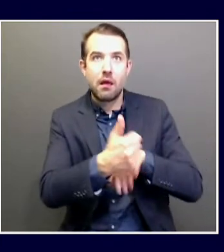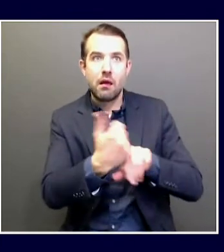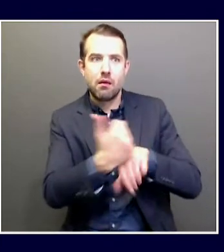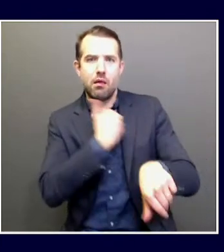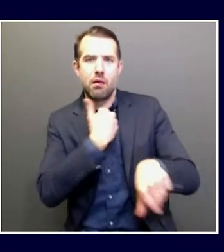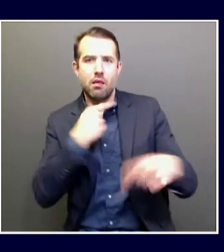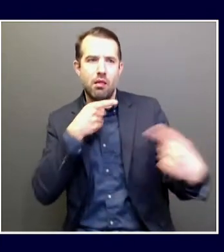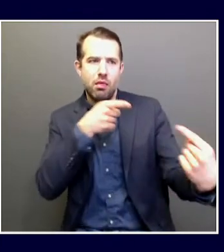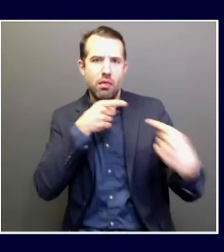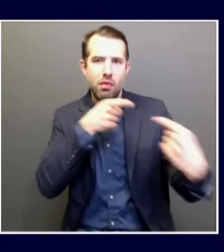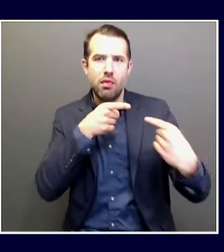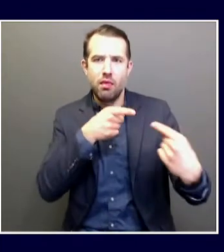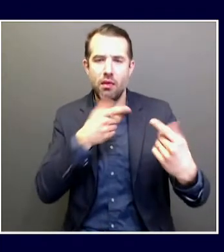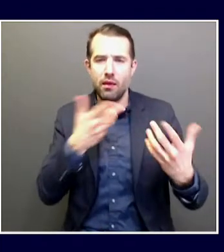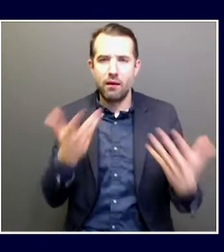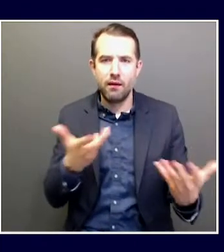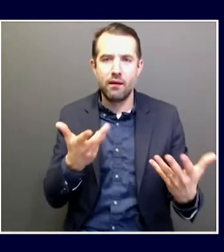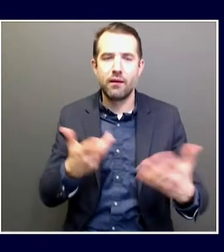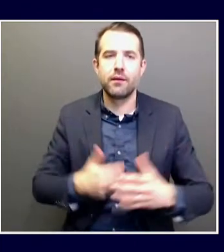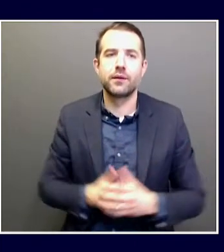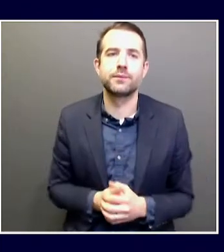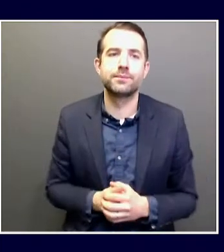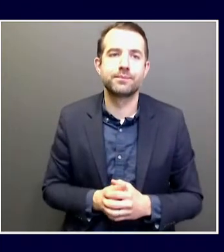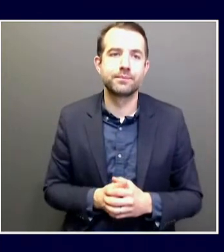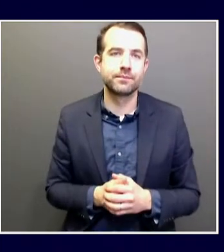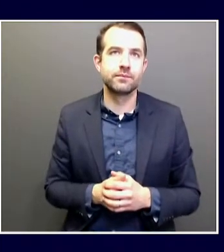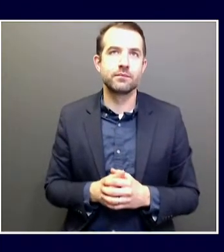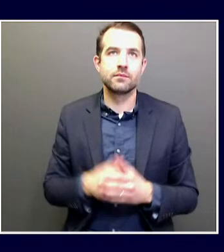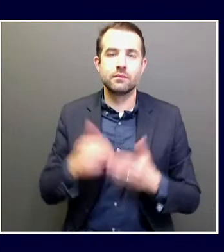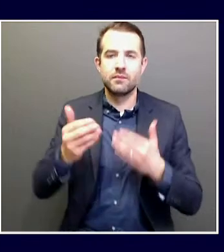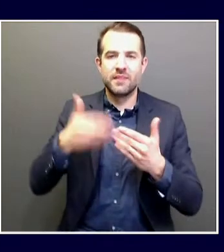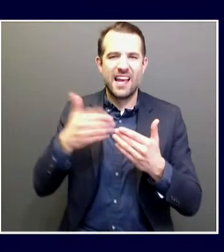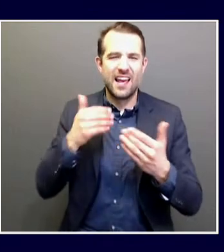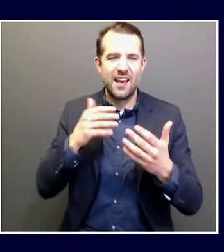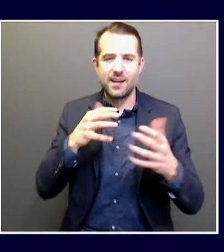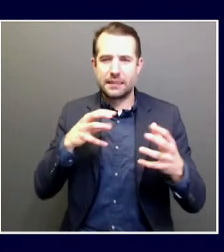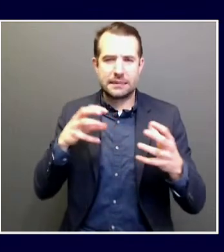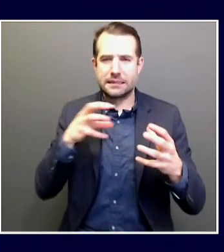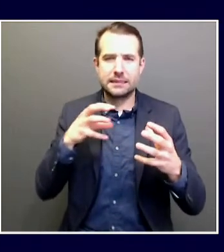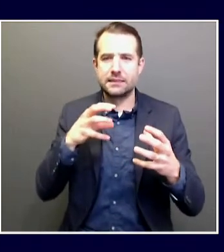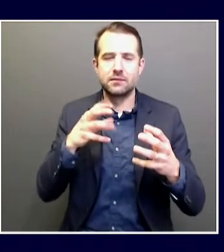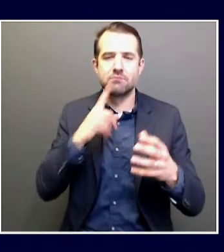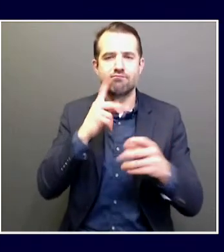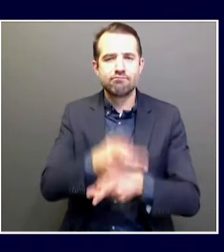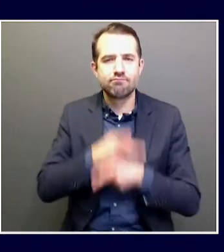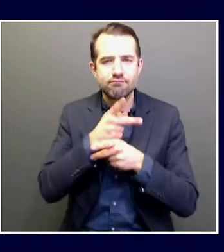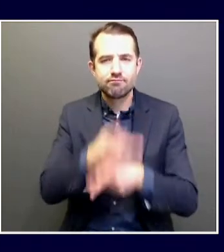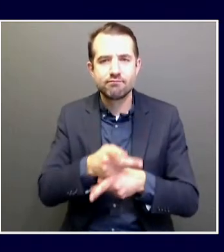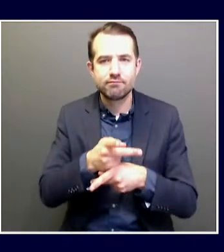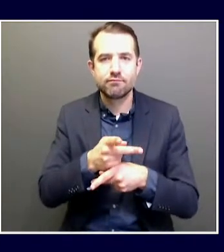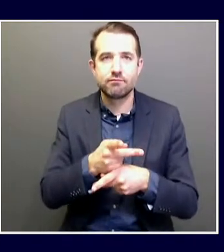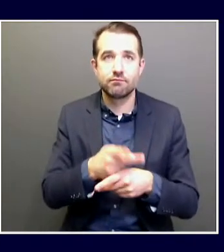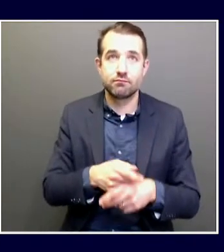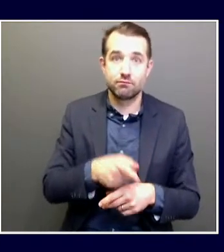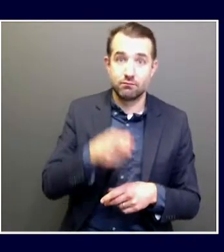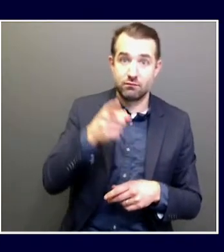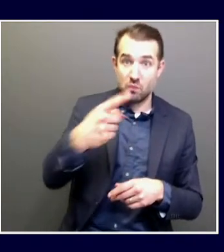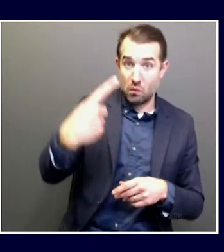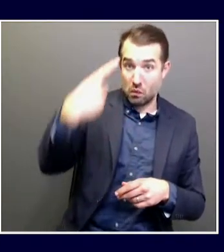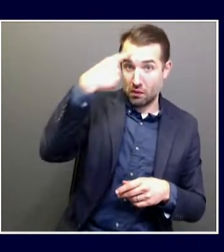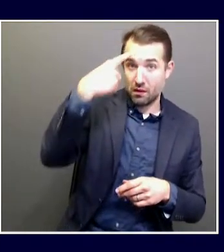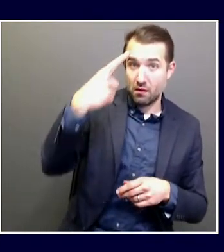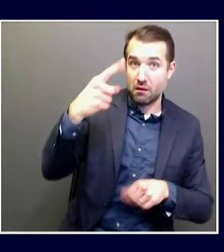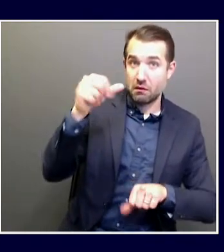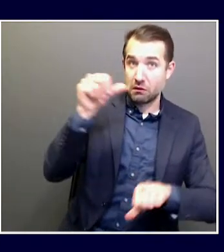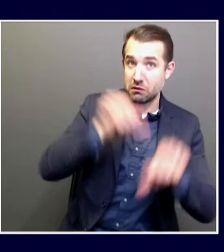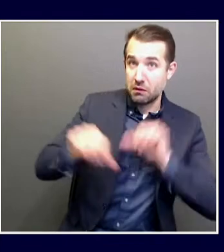seriously than you, it's easy to cast them as someone who doesn't get it, someone who's denying science. Of course, neither